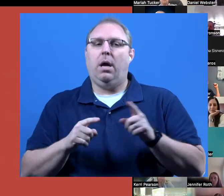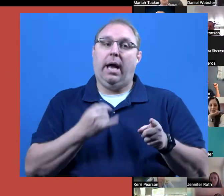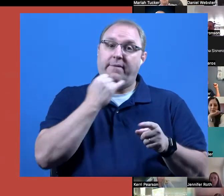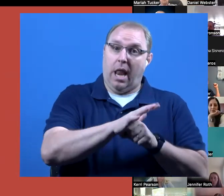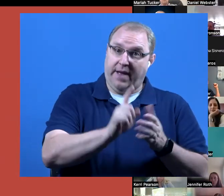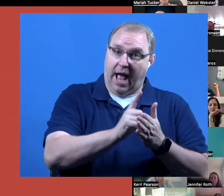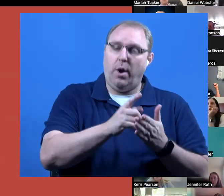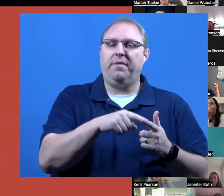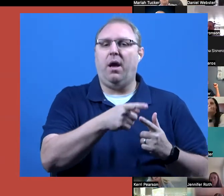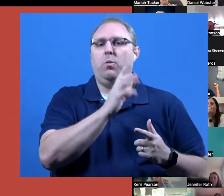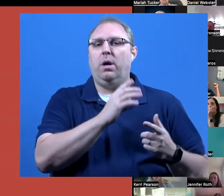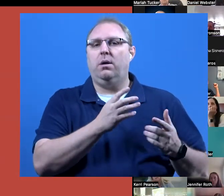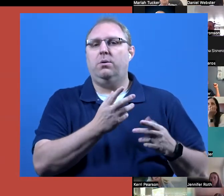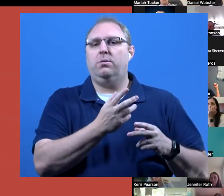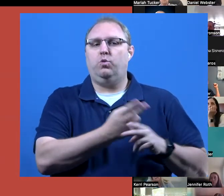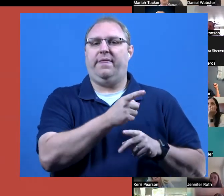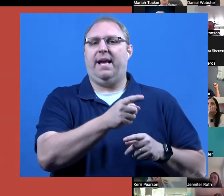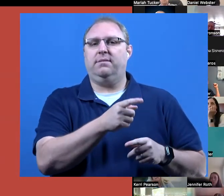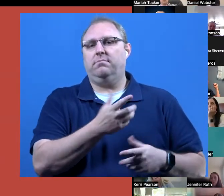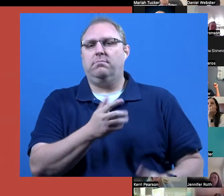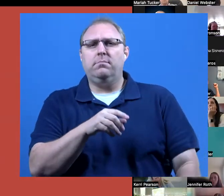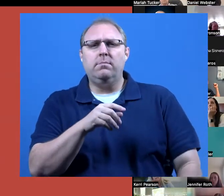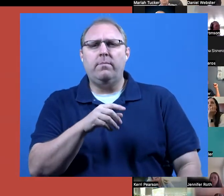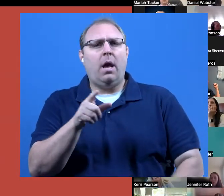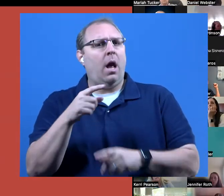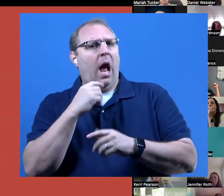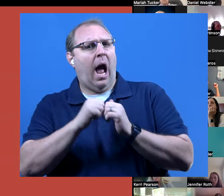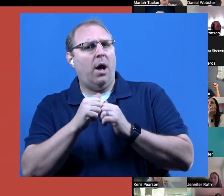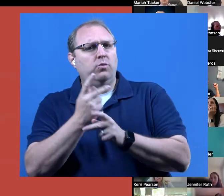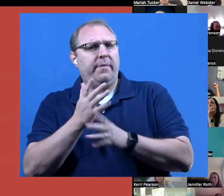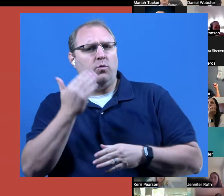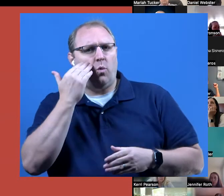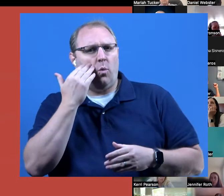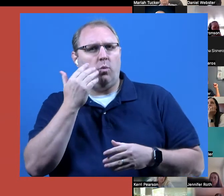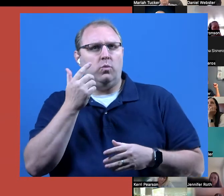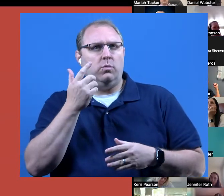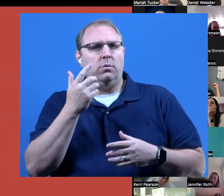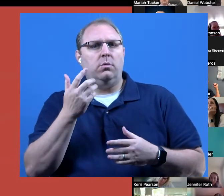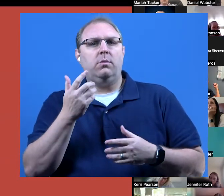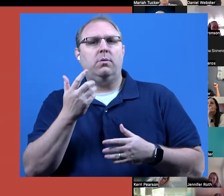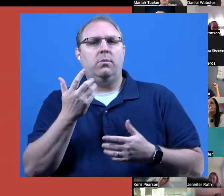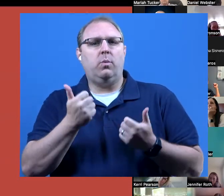their portion is? Is that something you help them Through with? HR. They can contact us and we can help them get a number for that.